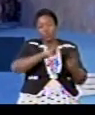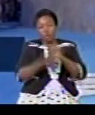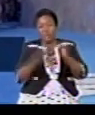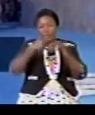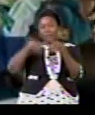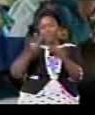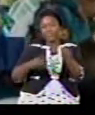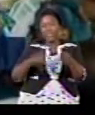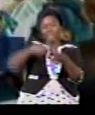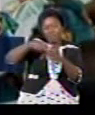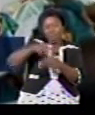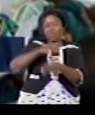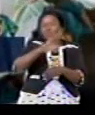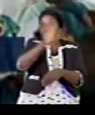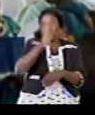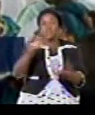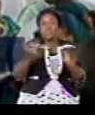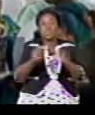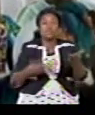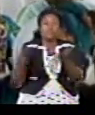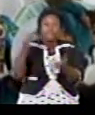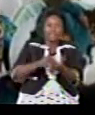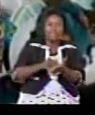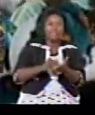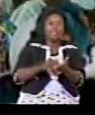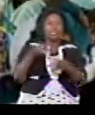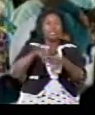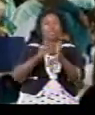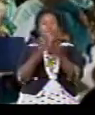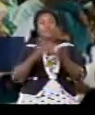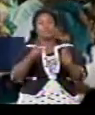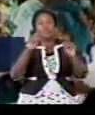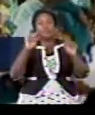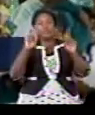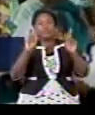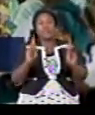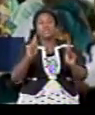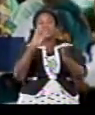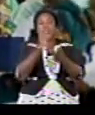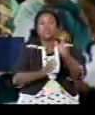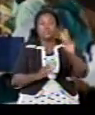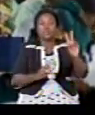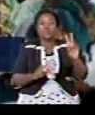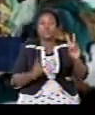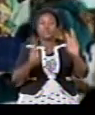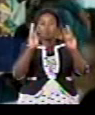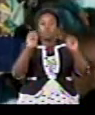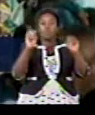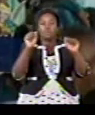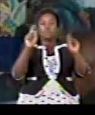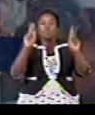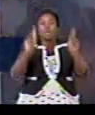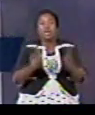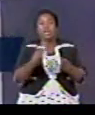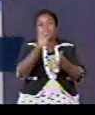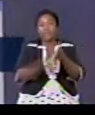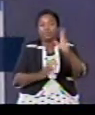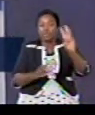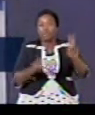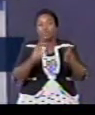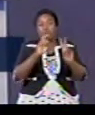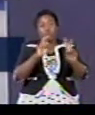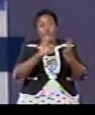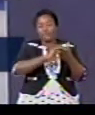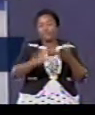same again. Look at Mark chapter 2. In Mark chapter 2, we're looking at verse